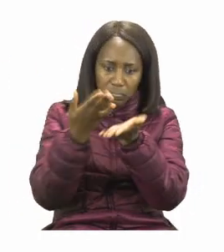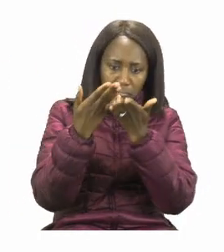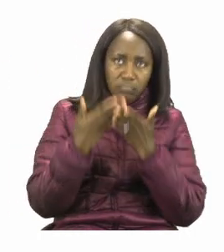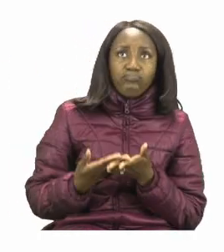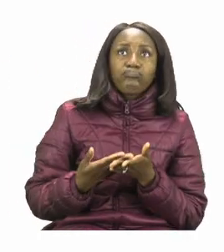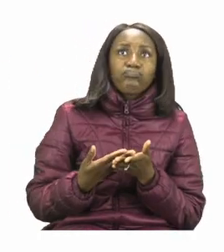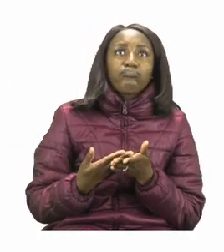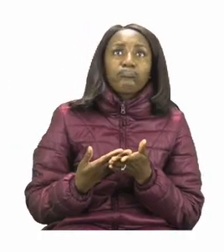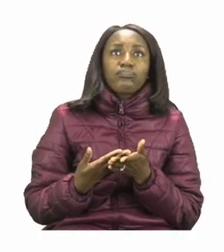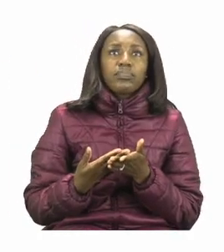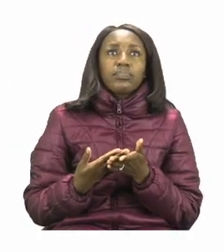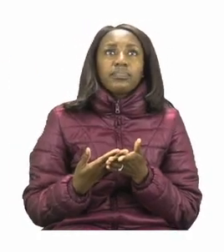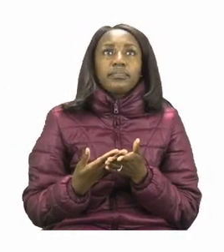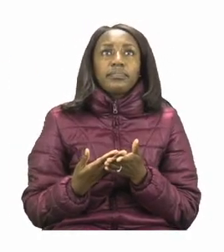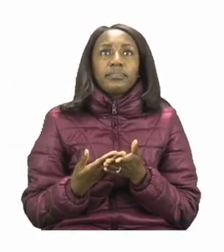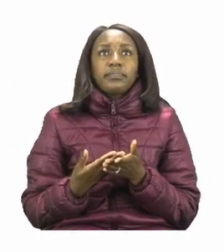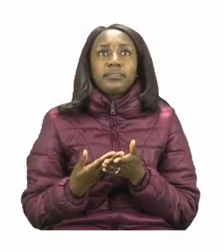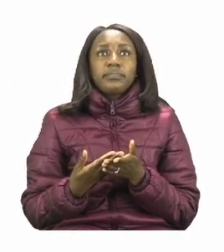clean it up.